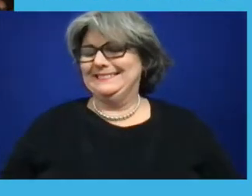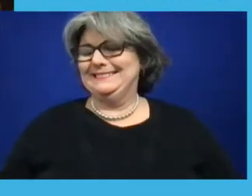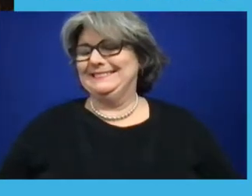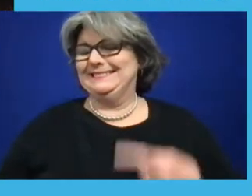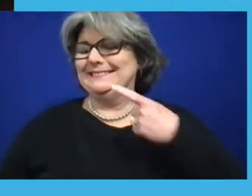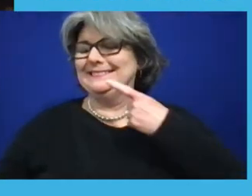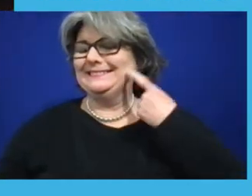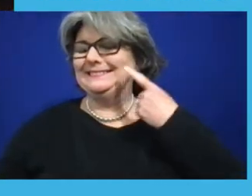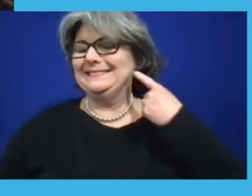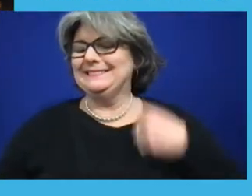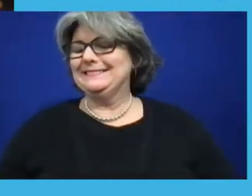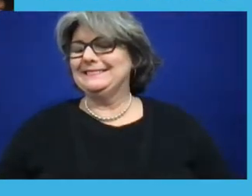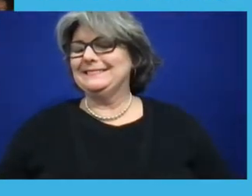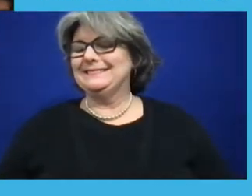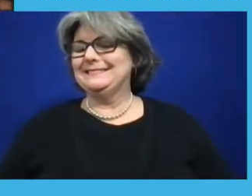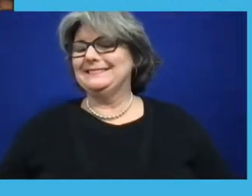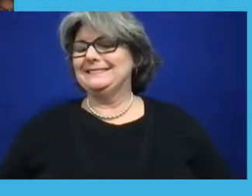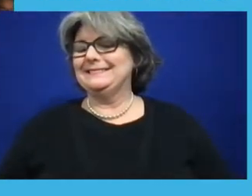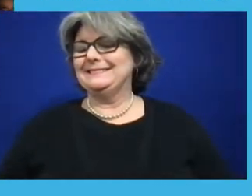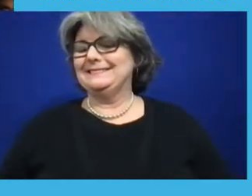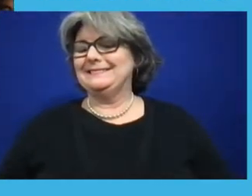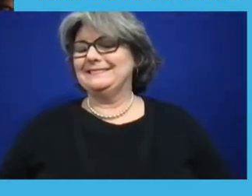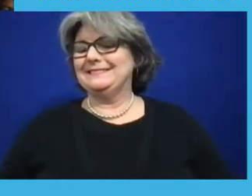Yes, we can.